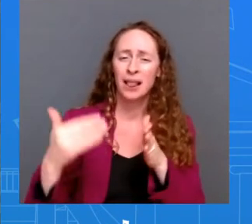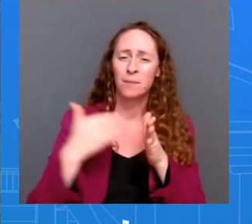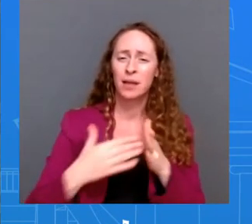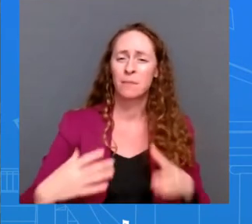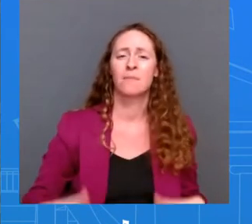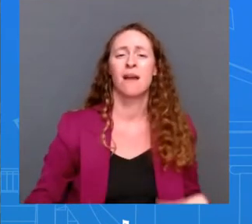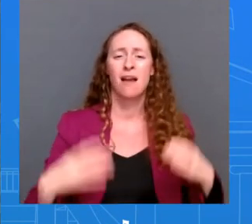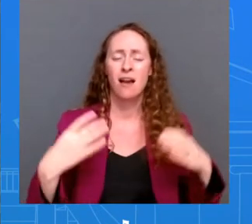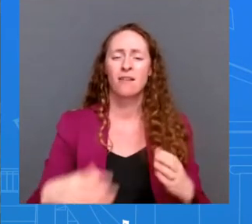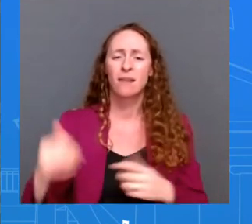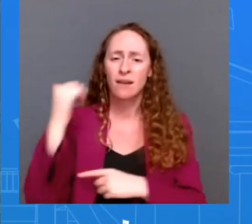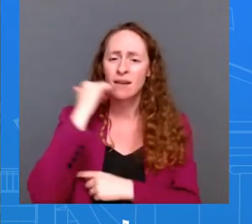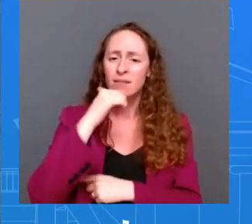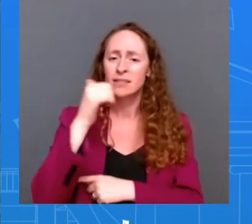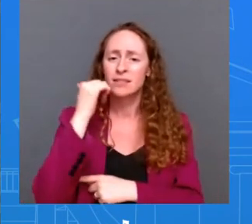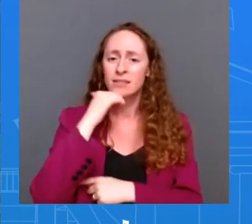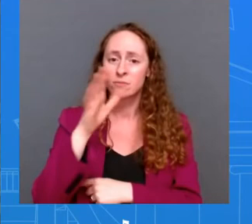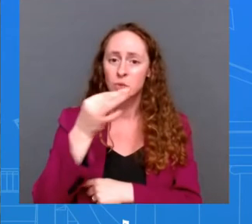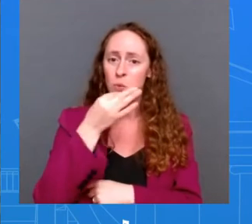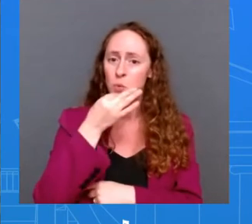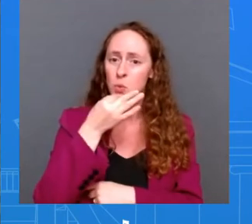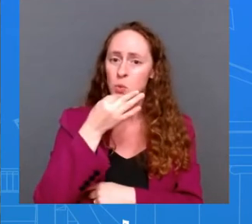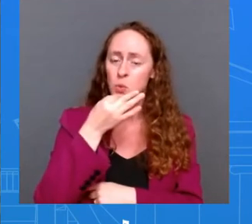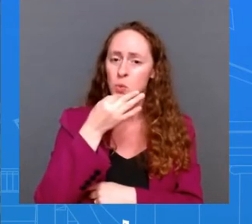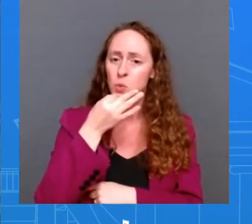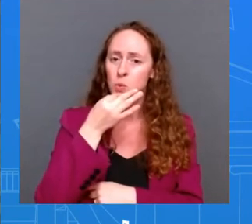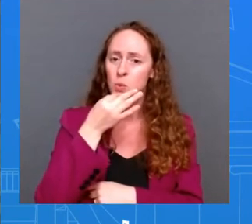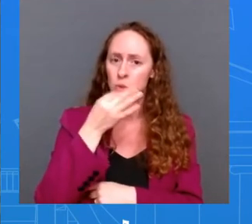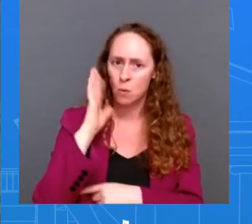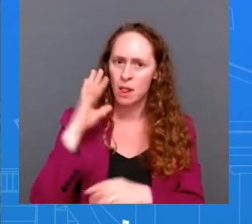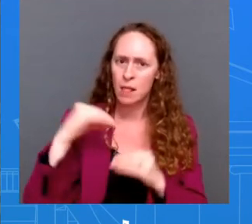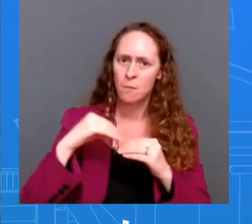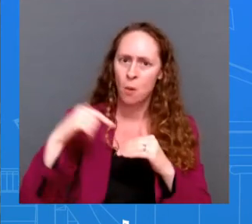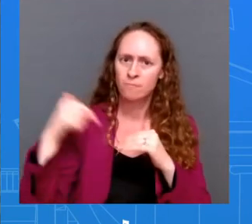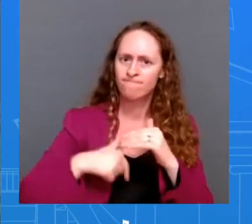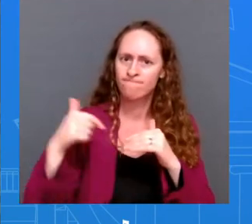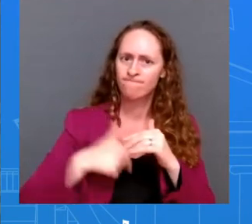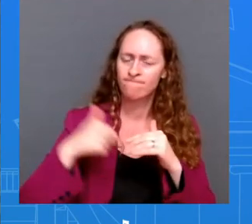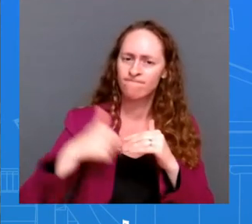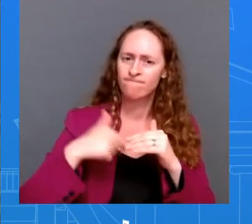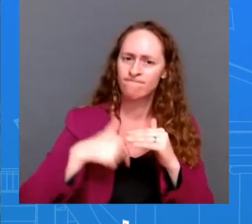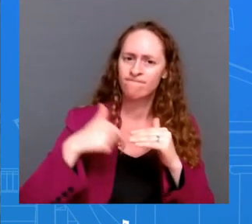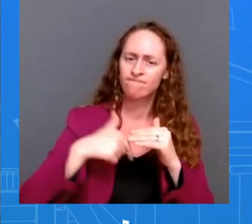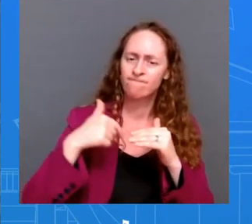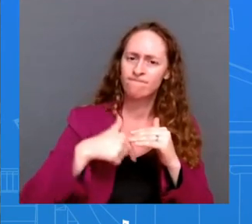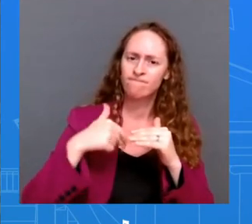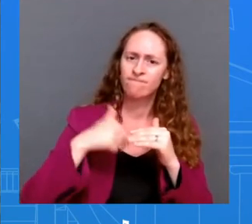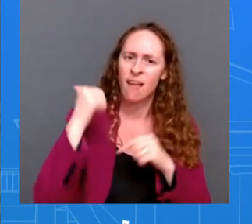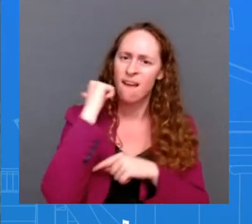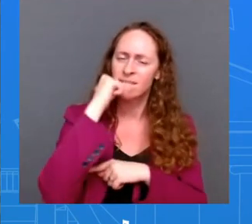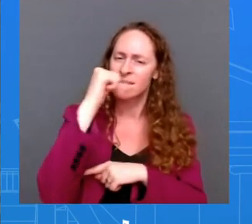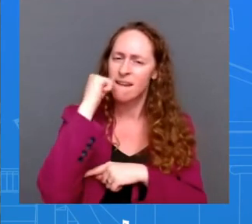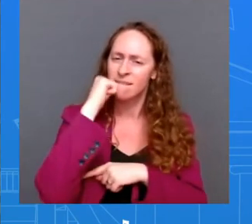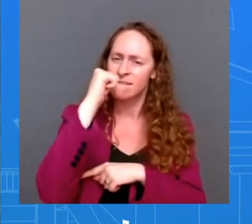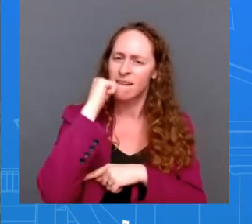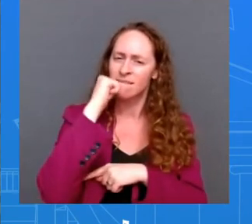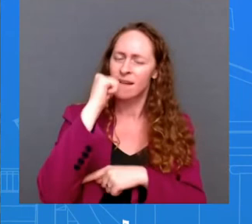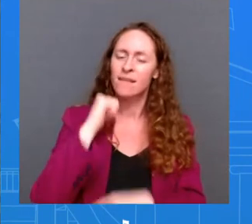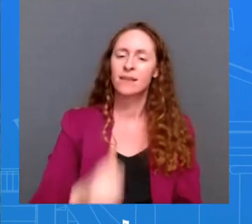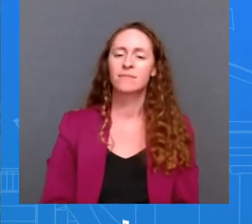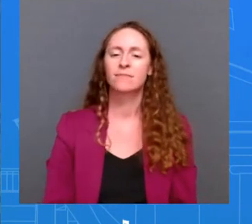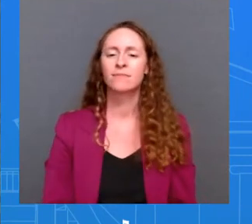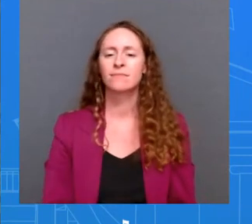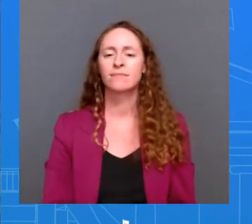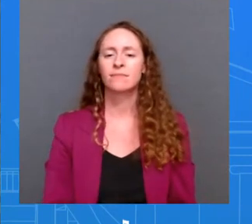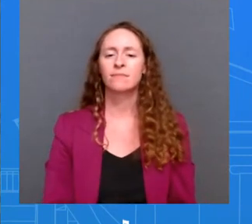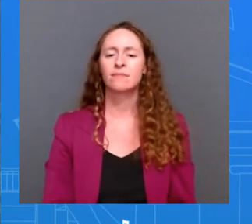record high. So all of these things are important as we're trying to bring prices down. Oil is down about $25 a barrel from June. Gas prices